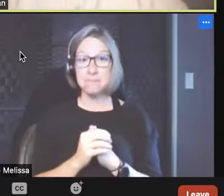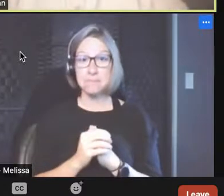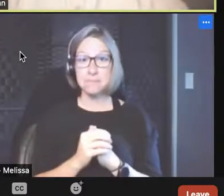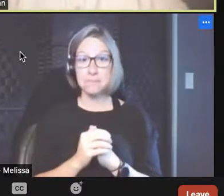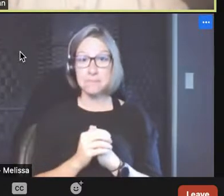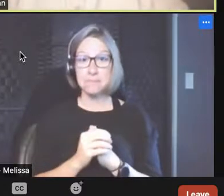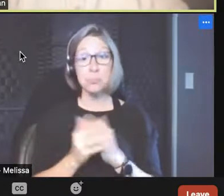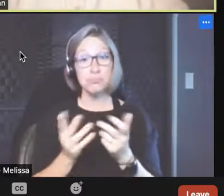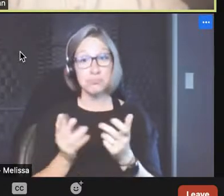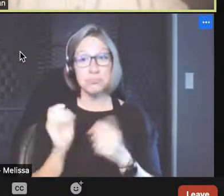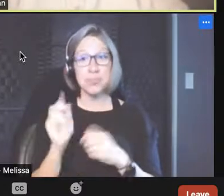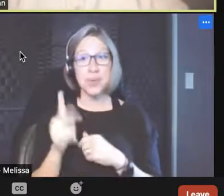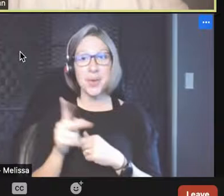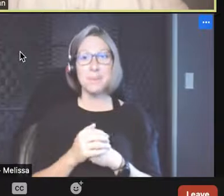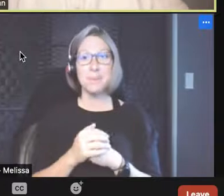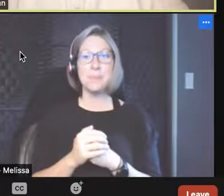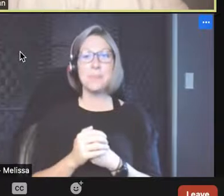Okay.